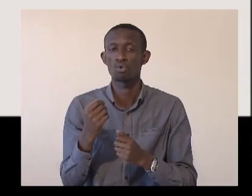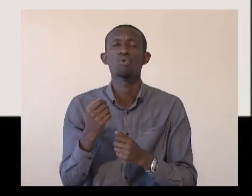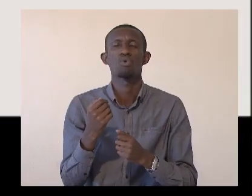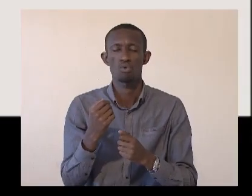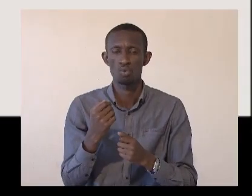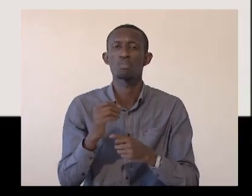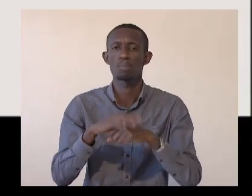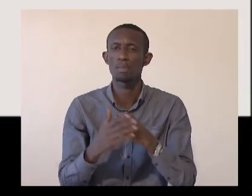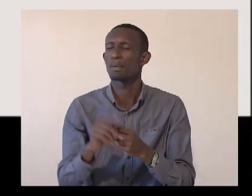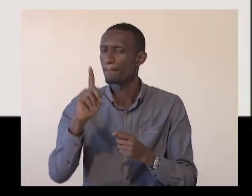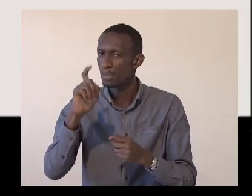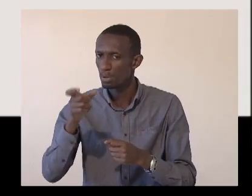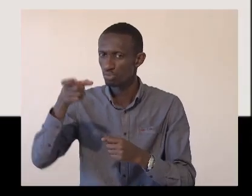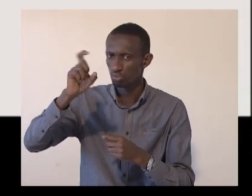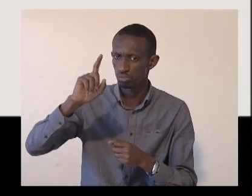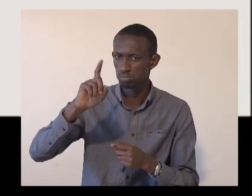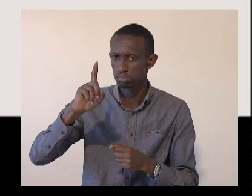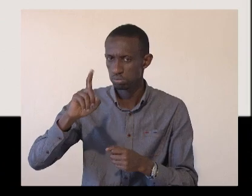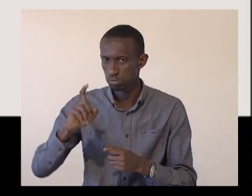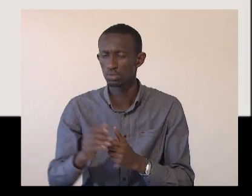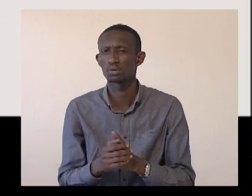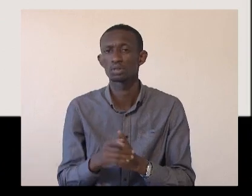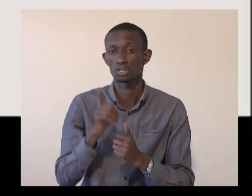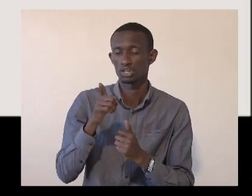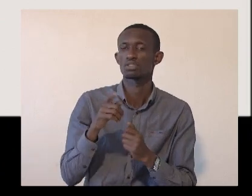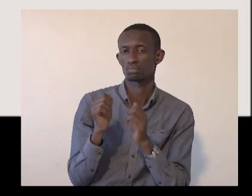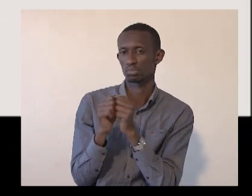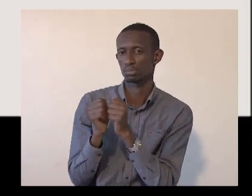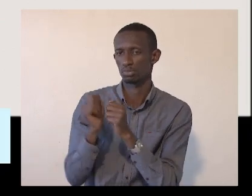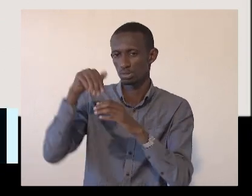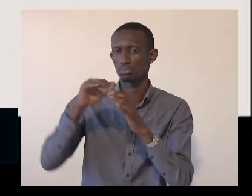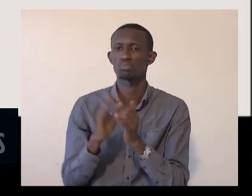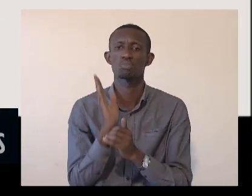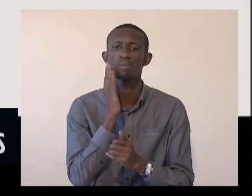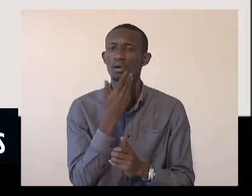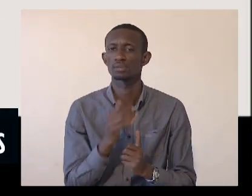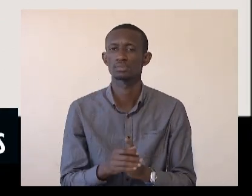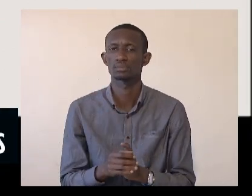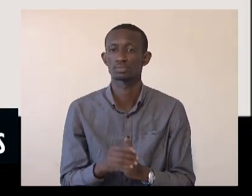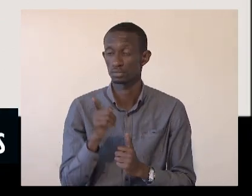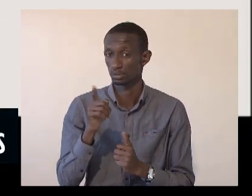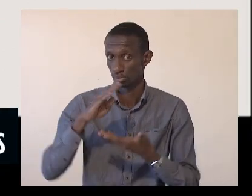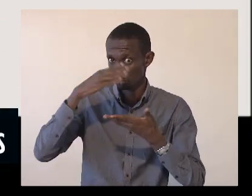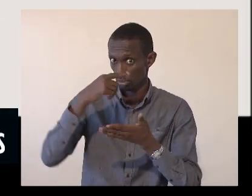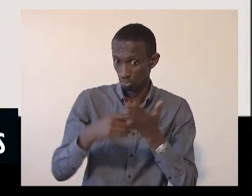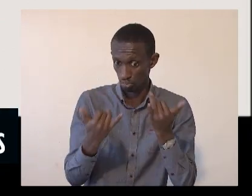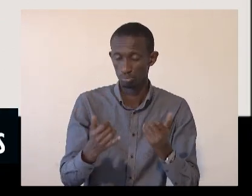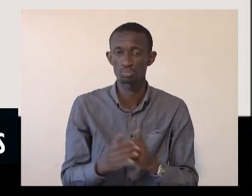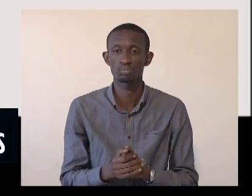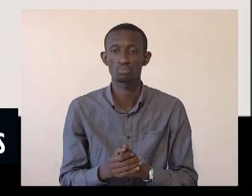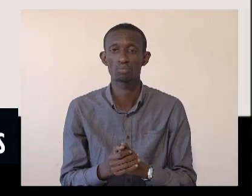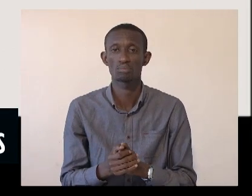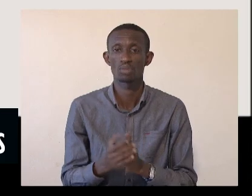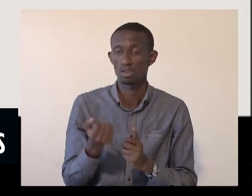this calcium carbonate, which is insoluble in water. So what we are studying right now, it